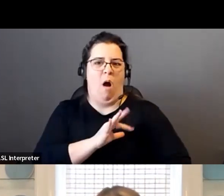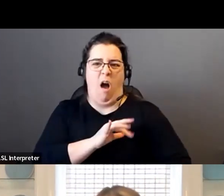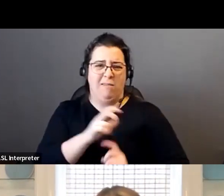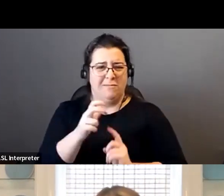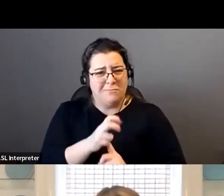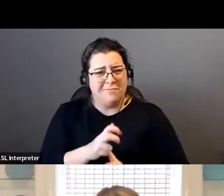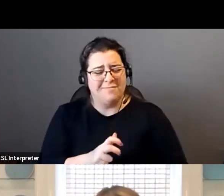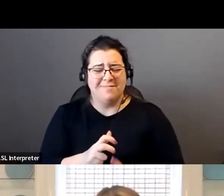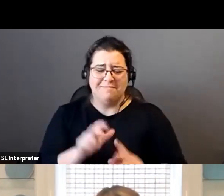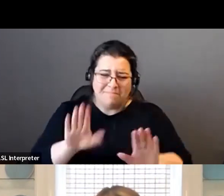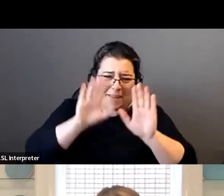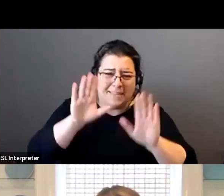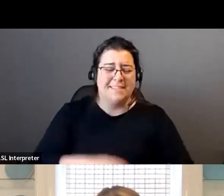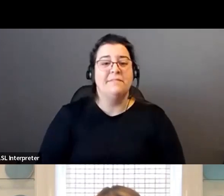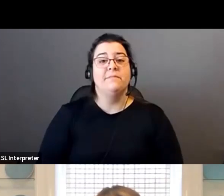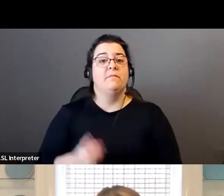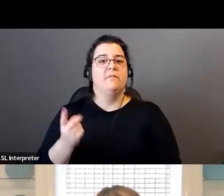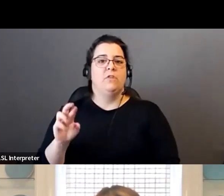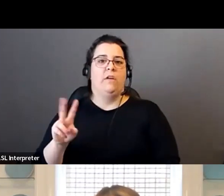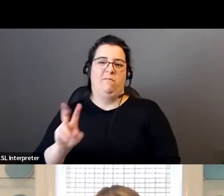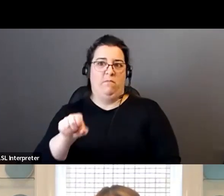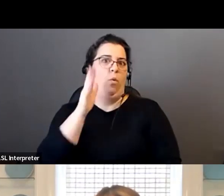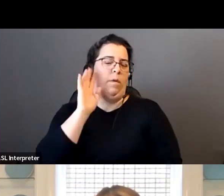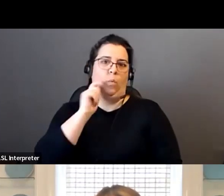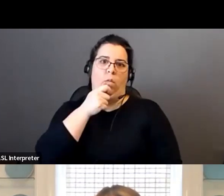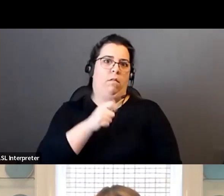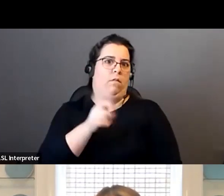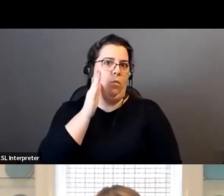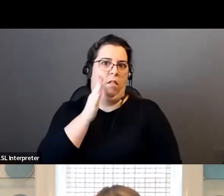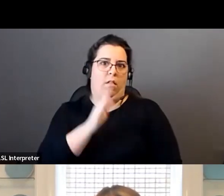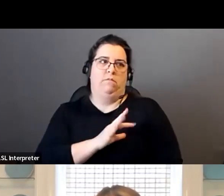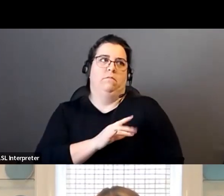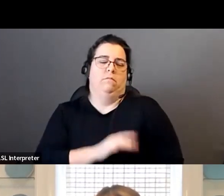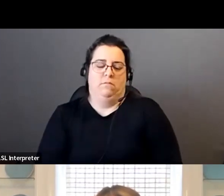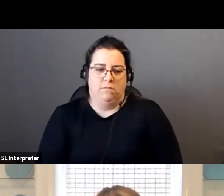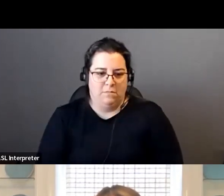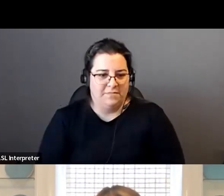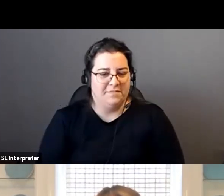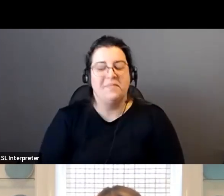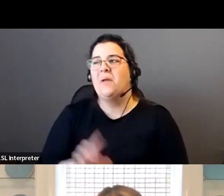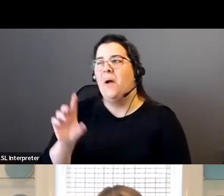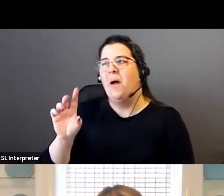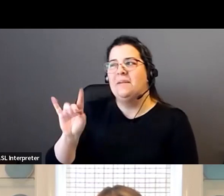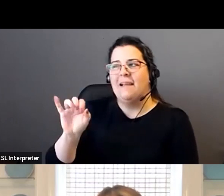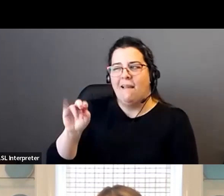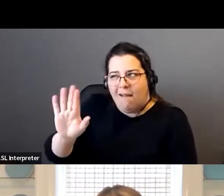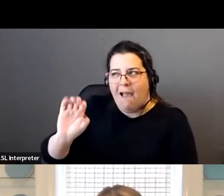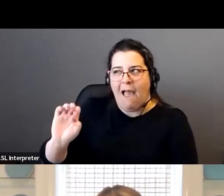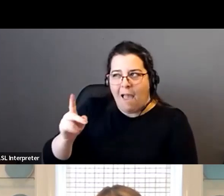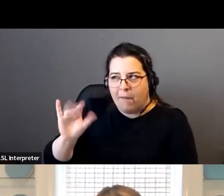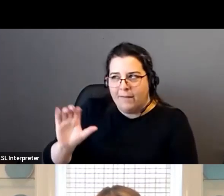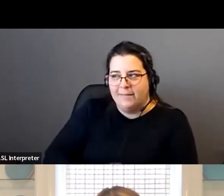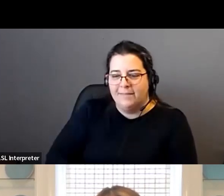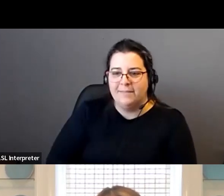That's going to be really, really, really cool. Oh, that's going to be epic. So like, yes, but and after each one, what I'm